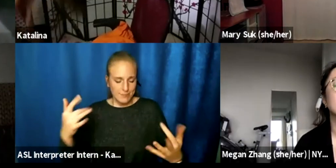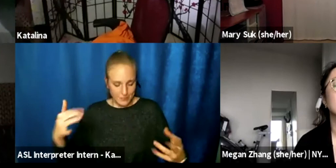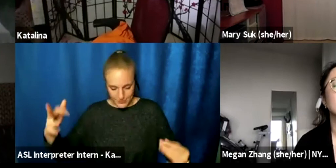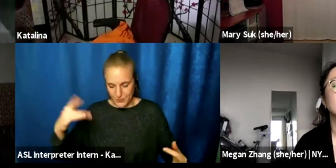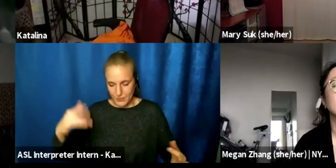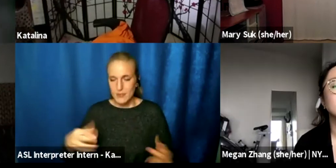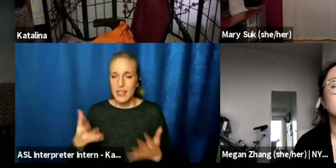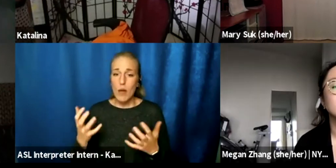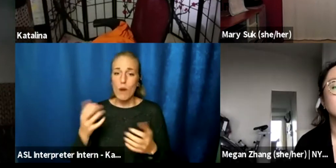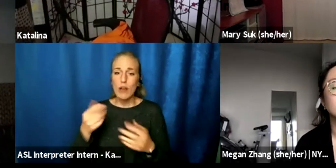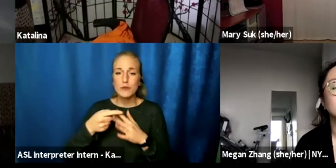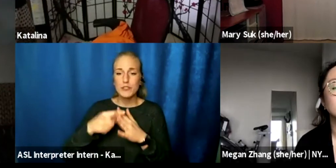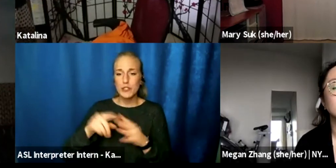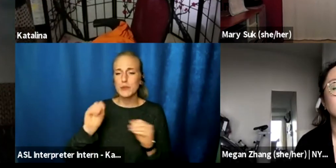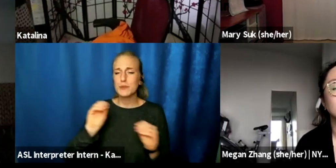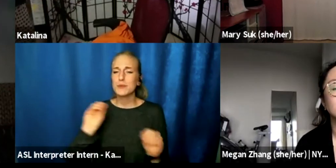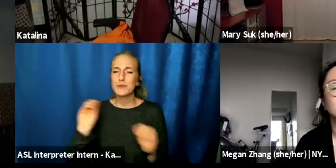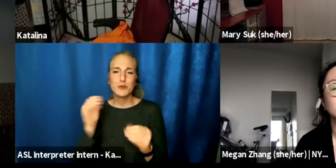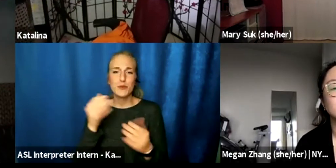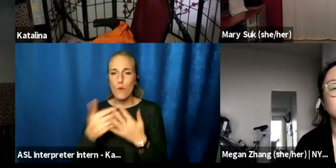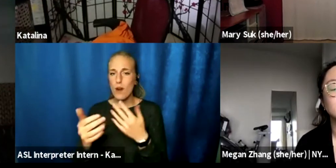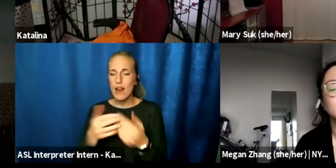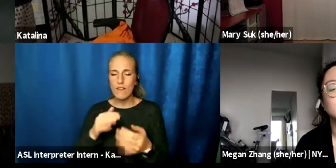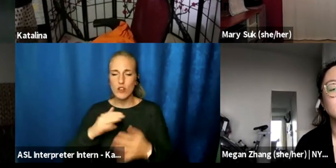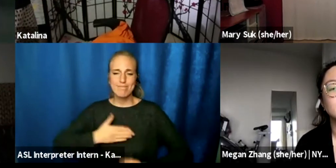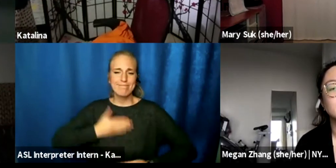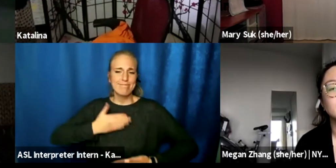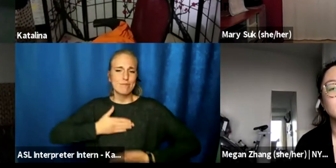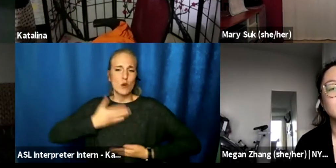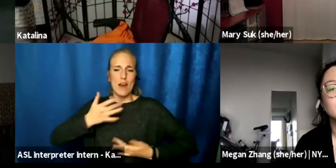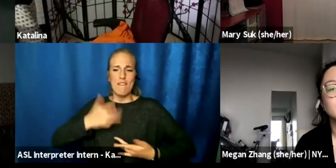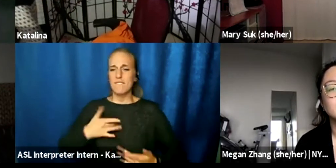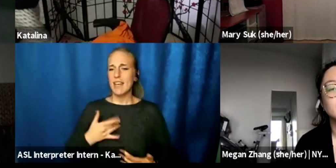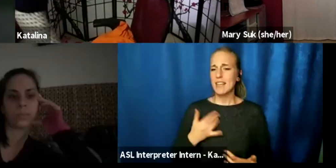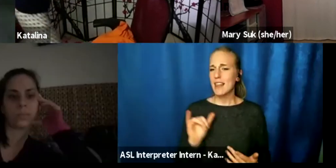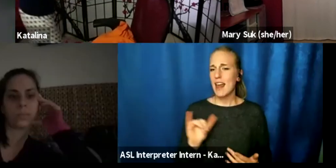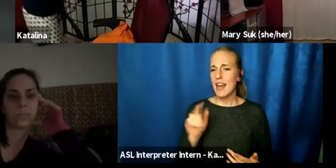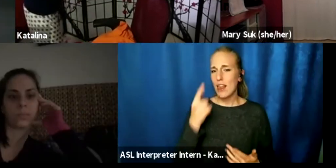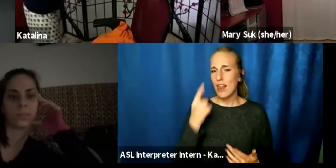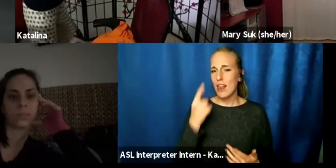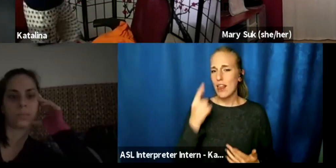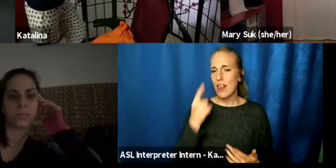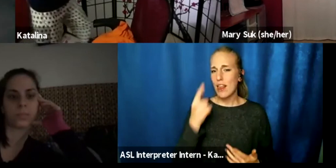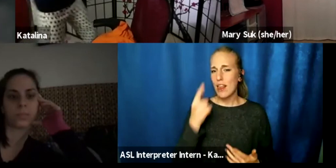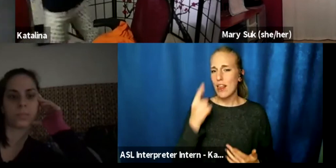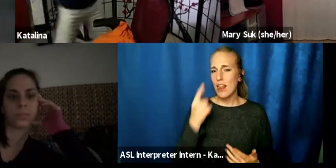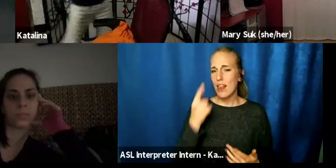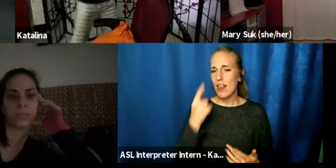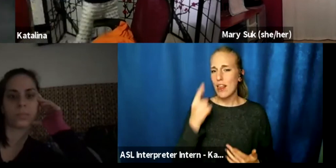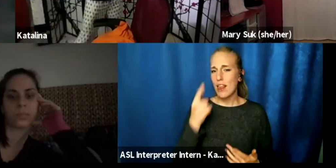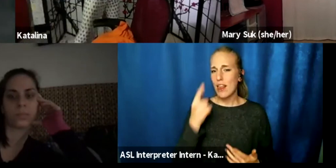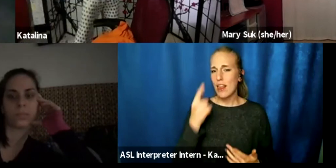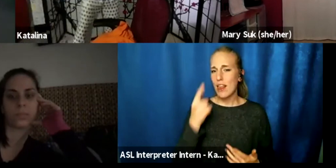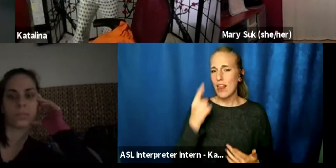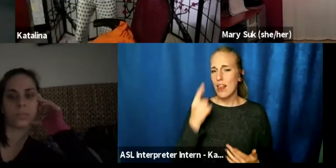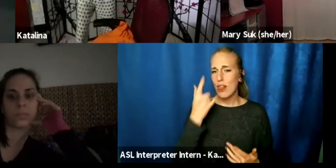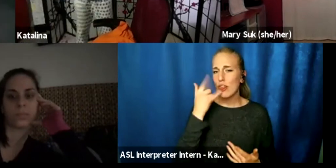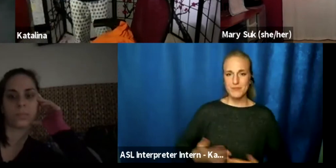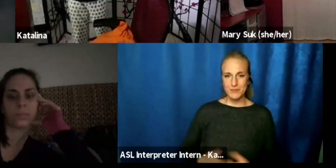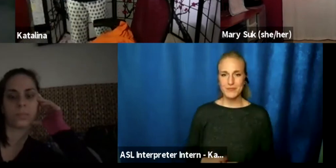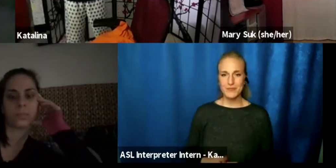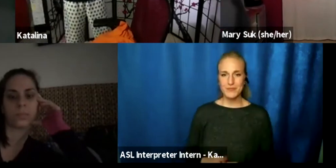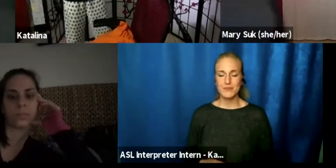in whatever joy looks like and feels like in your body. I want you